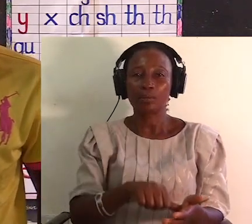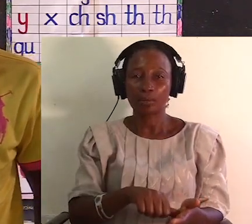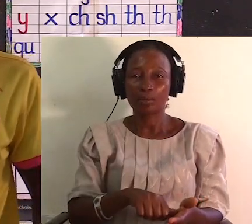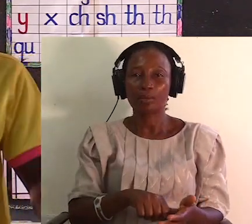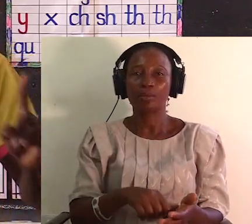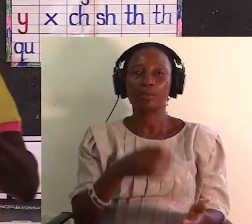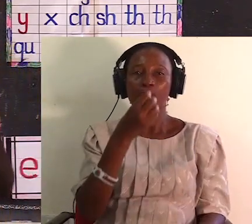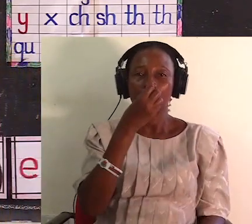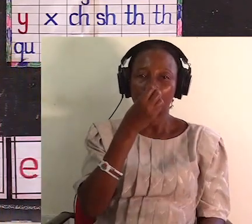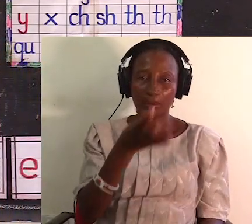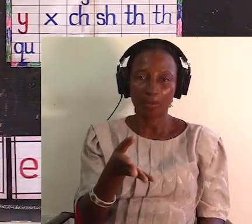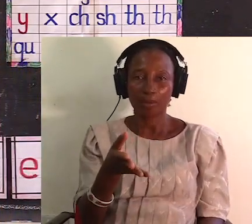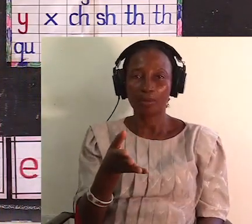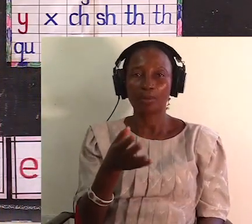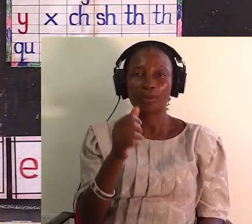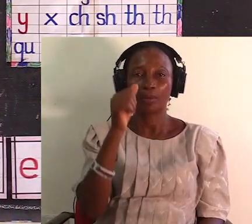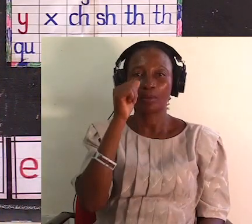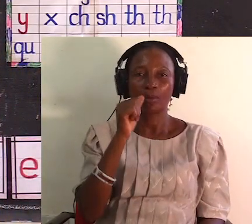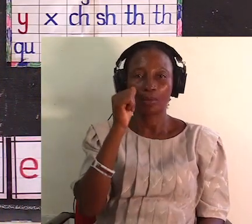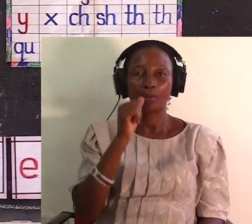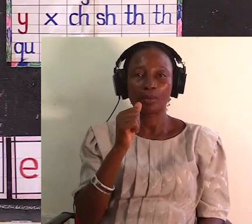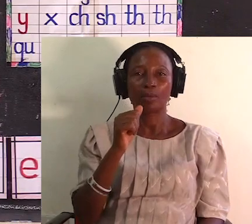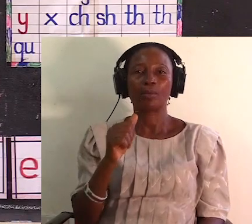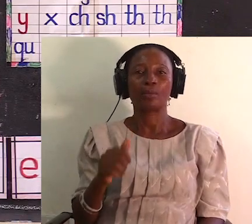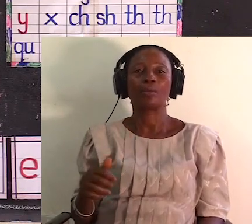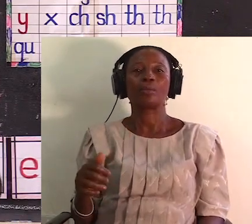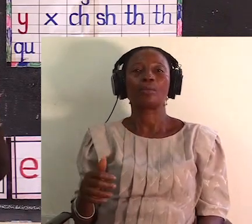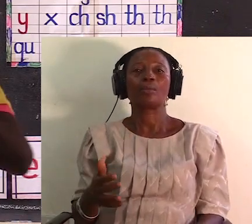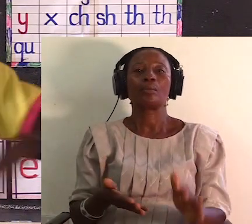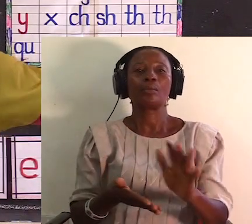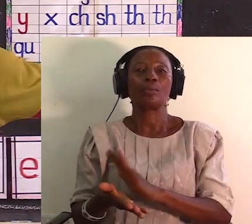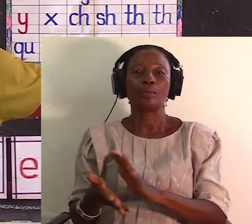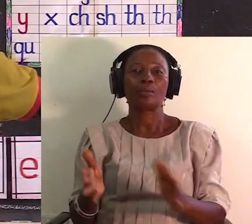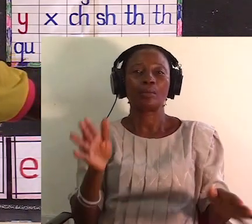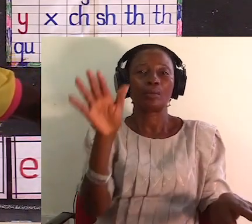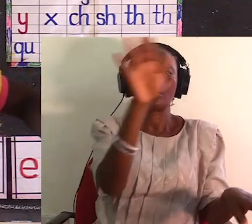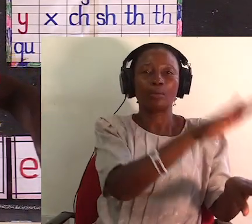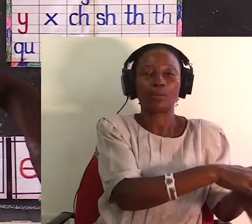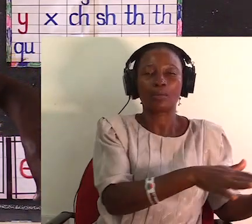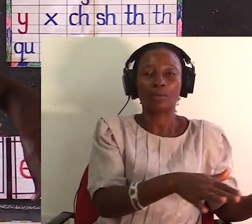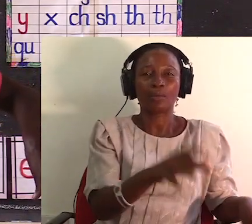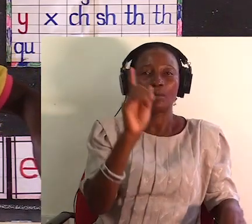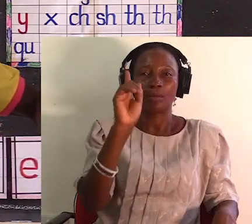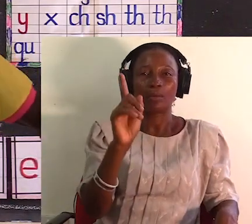cover that one. If you are caught cheating, you are out of the game.